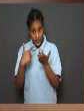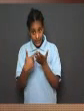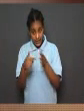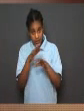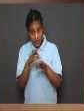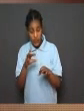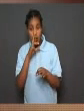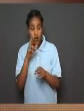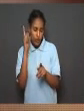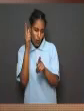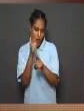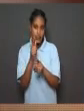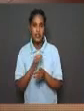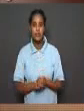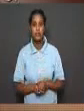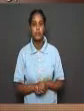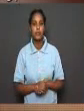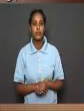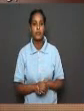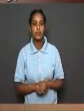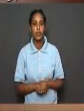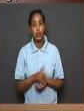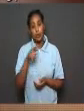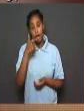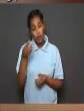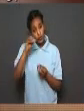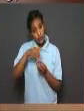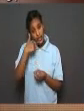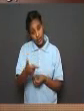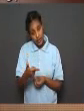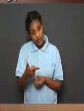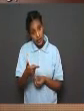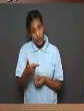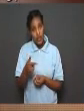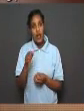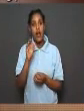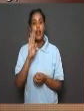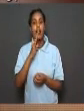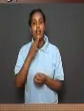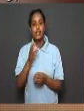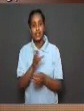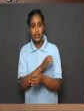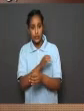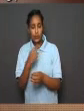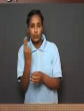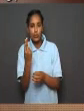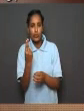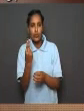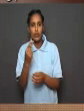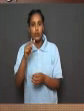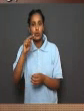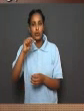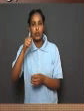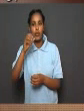statements are correct. You might also have said that alkaline cells use